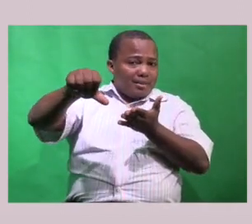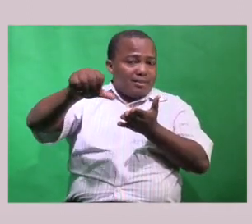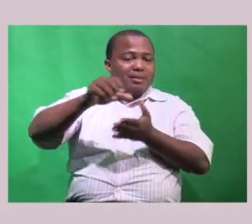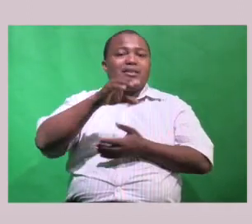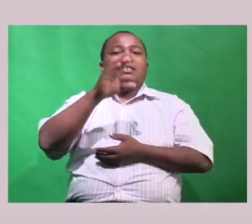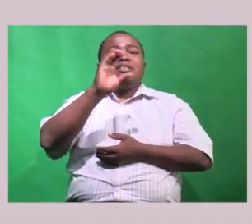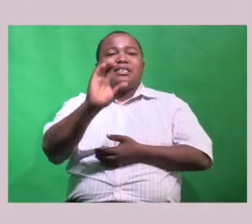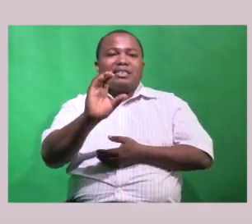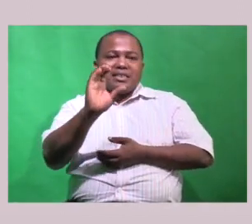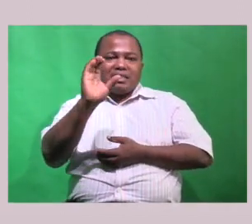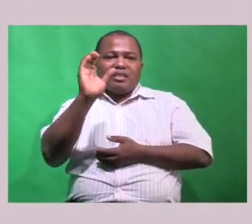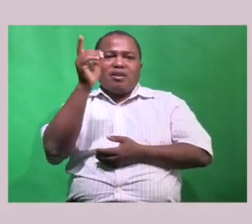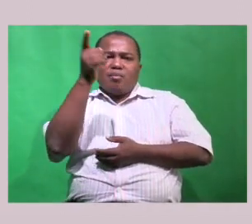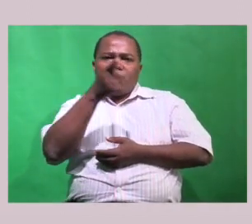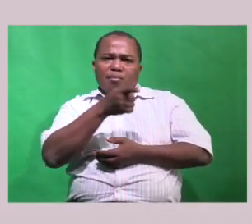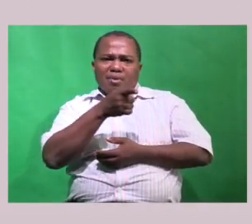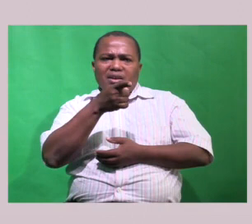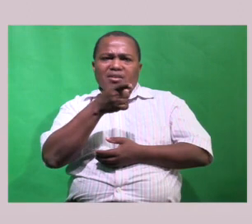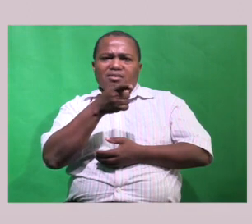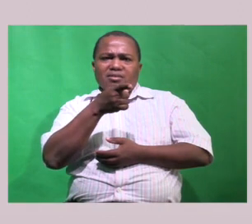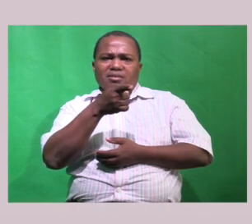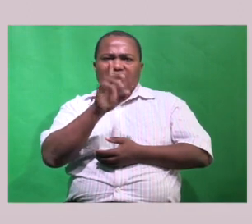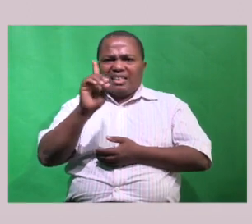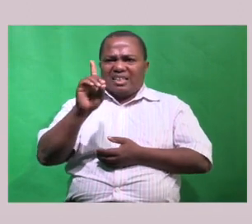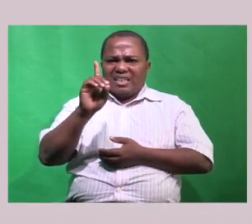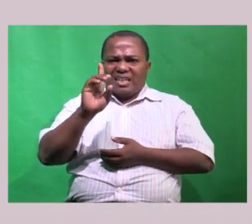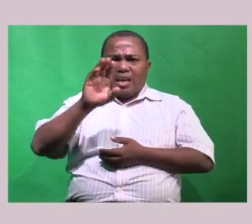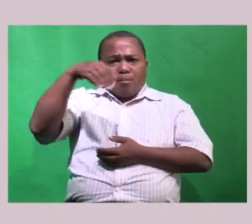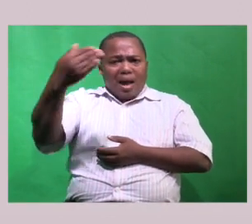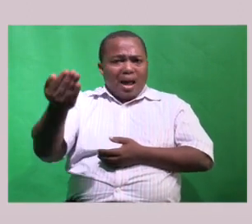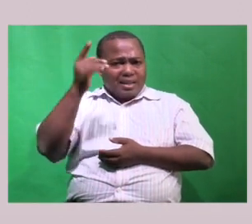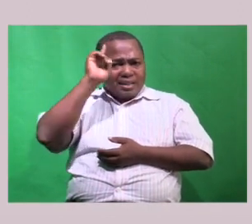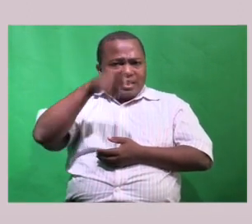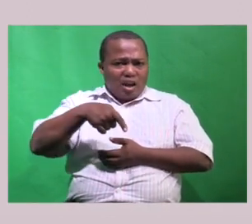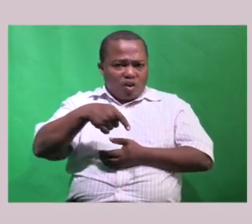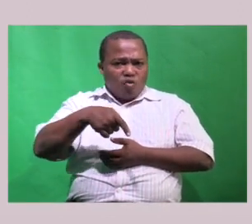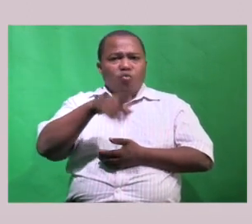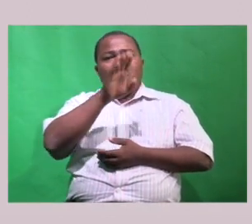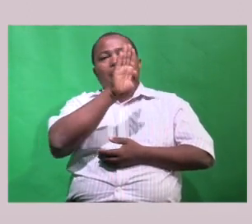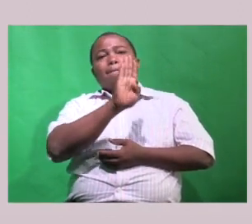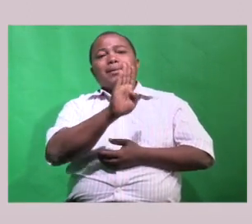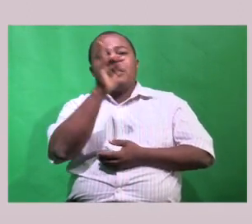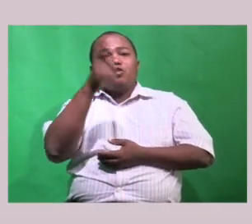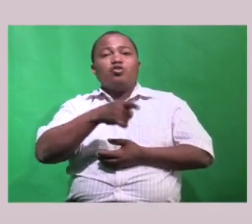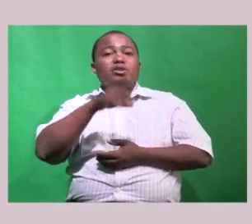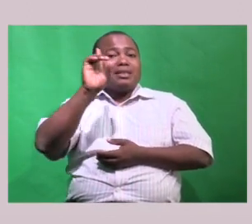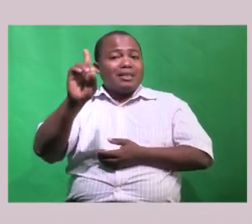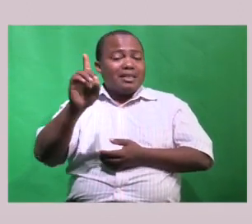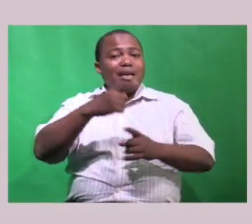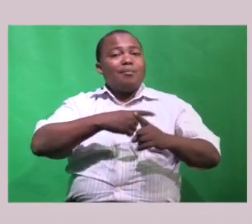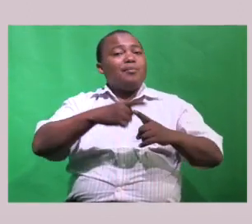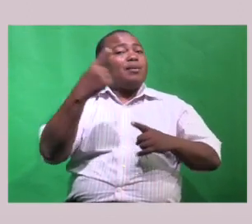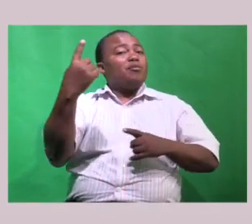CD become a prepaid BD of 120 shillings.